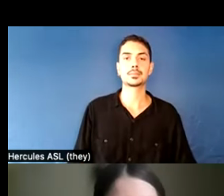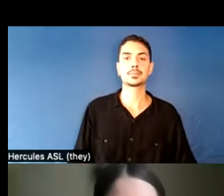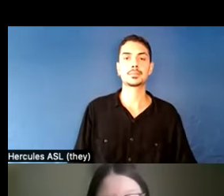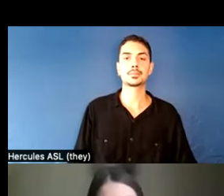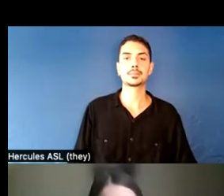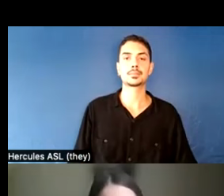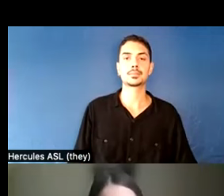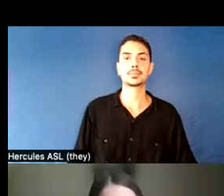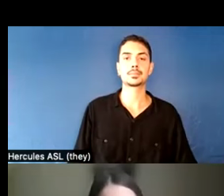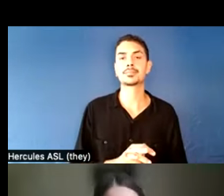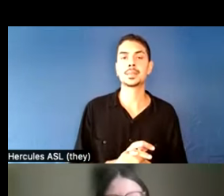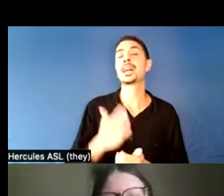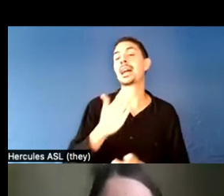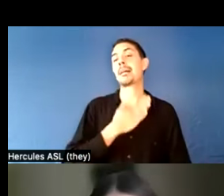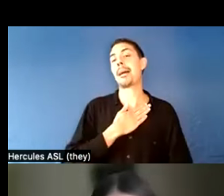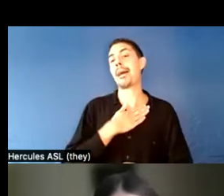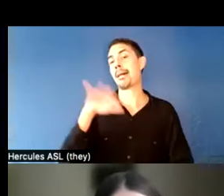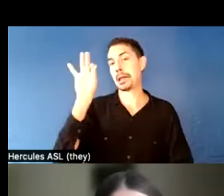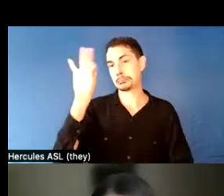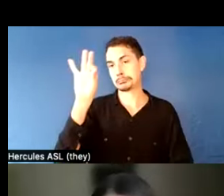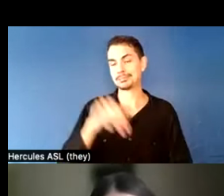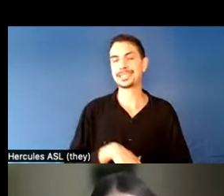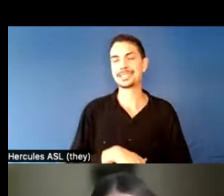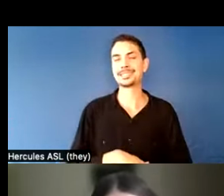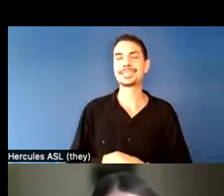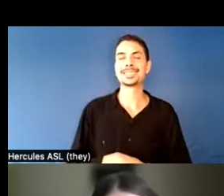And so this is just my little spiel. I have worked with